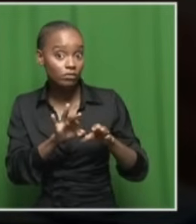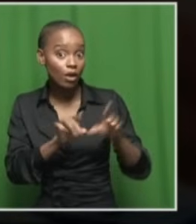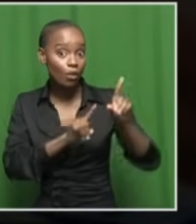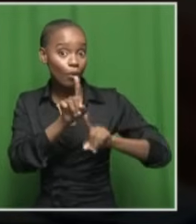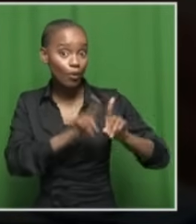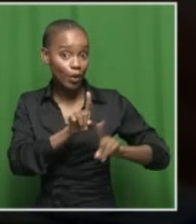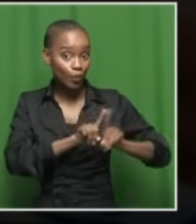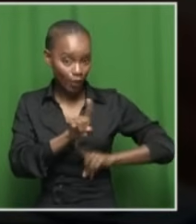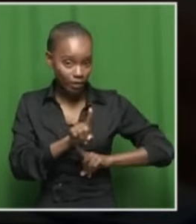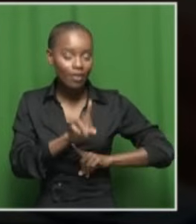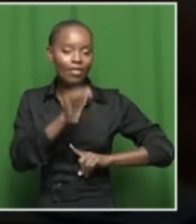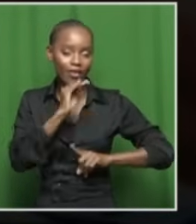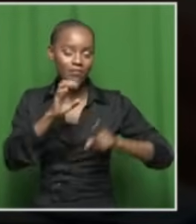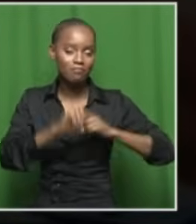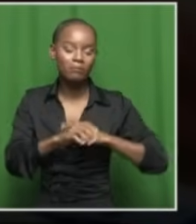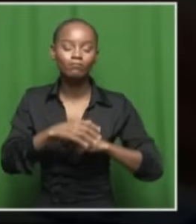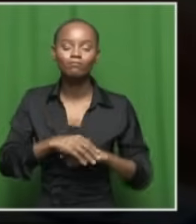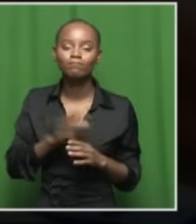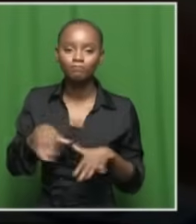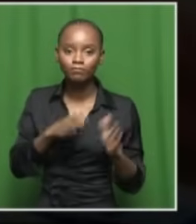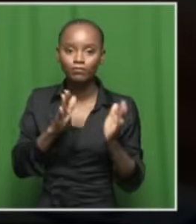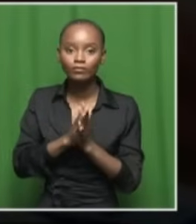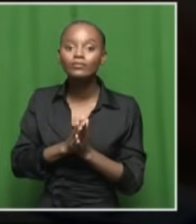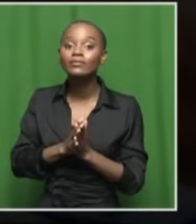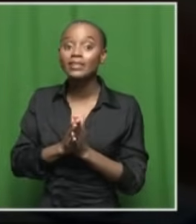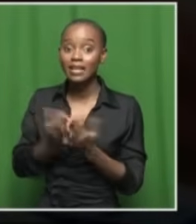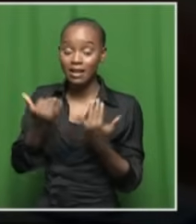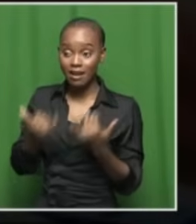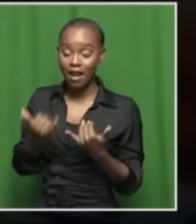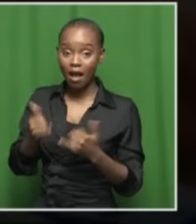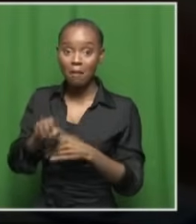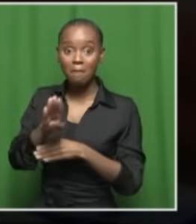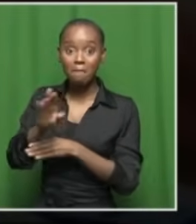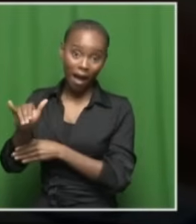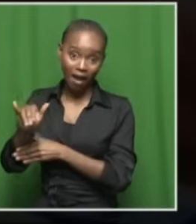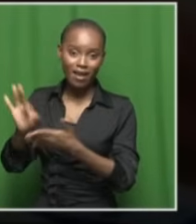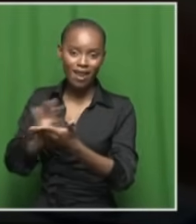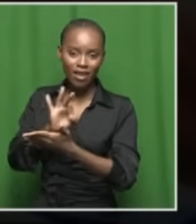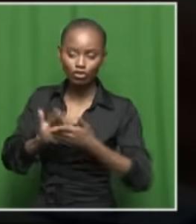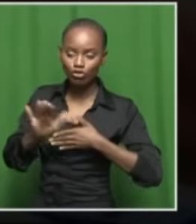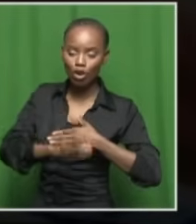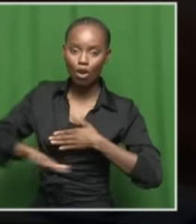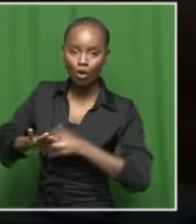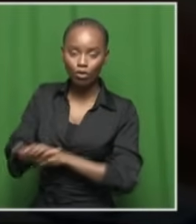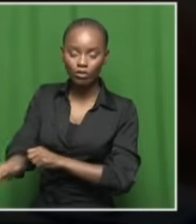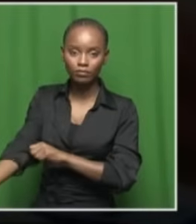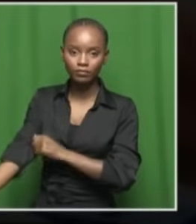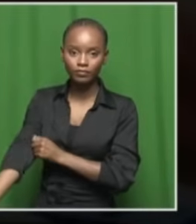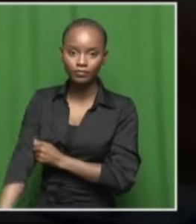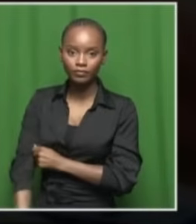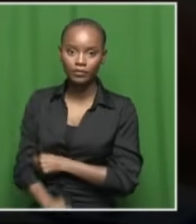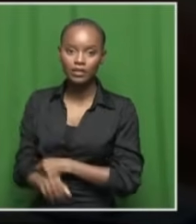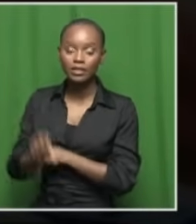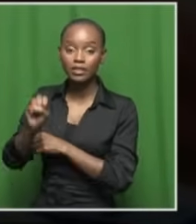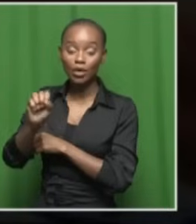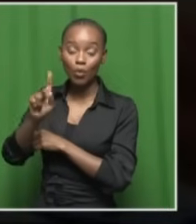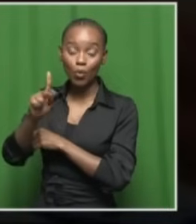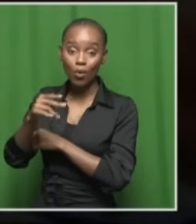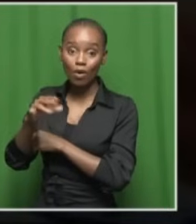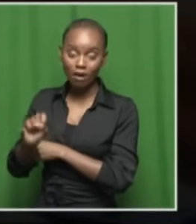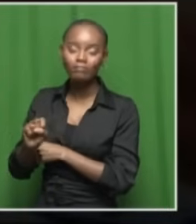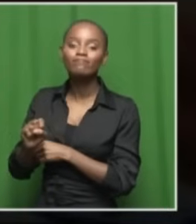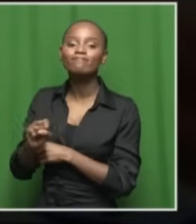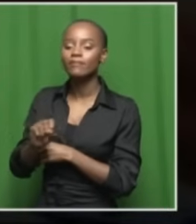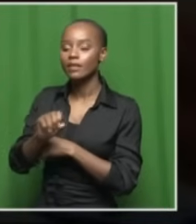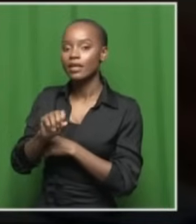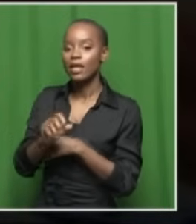at the Secunda by-elections right now, Sakina, you will realize that MK was only started last year in